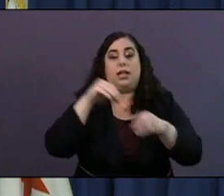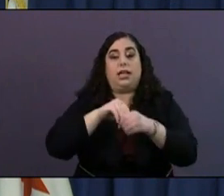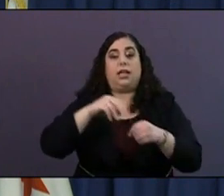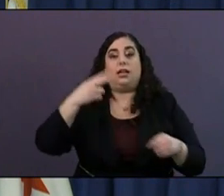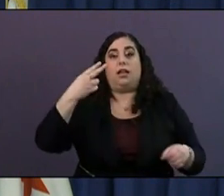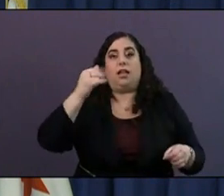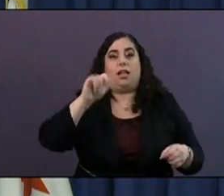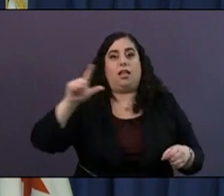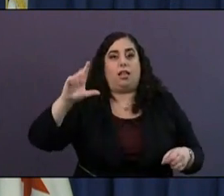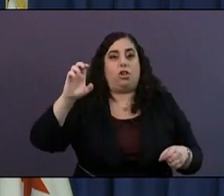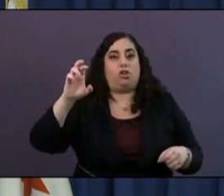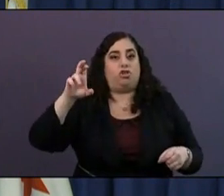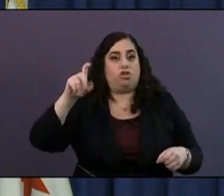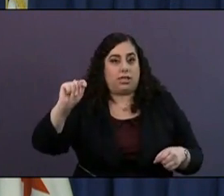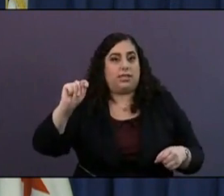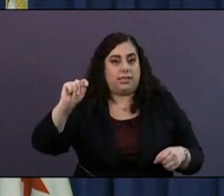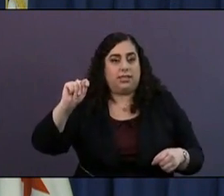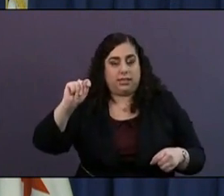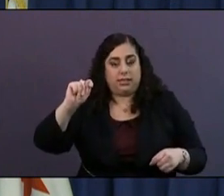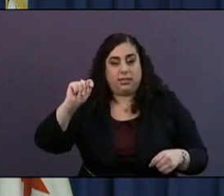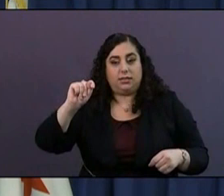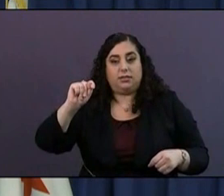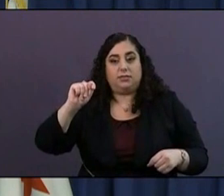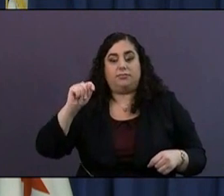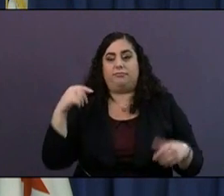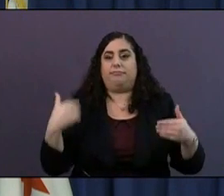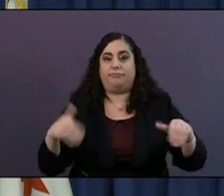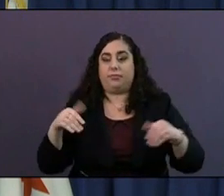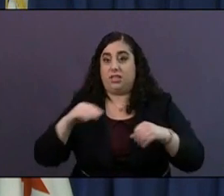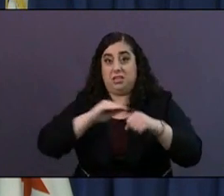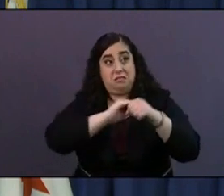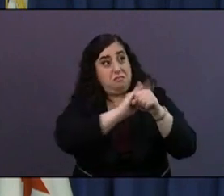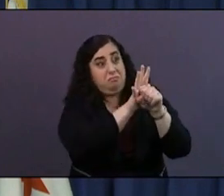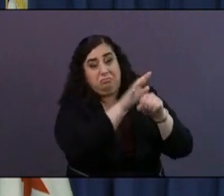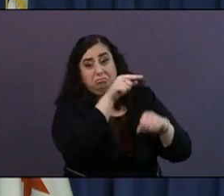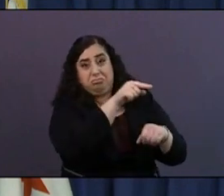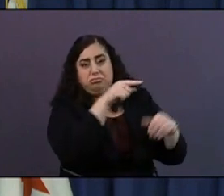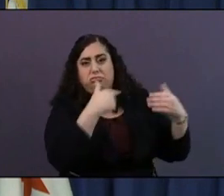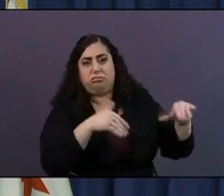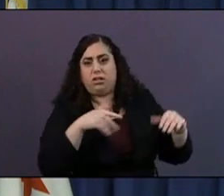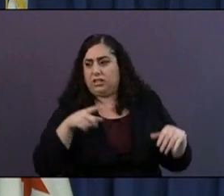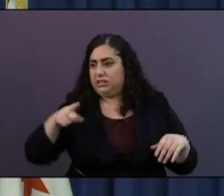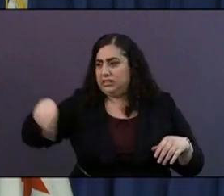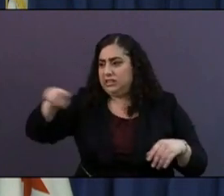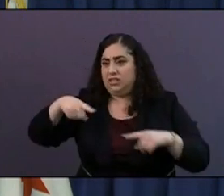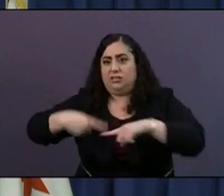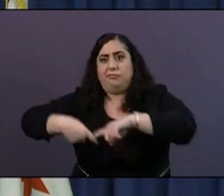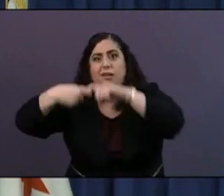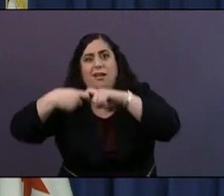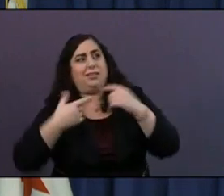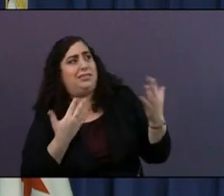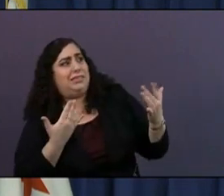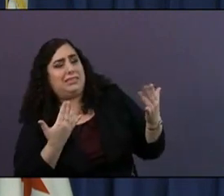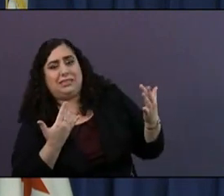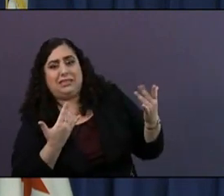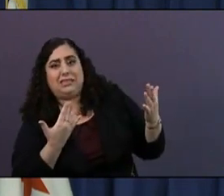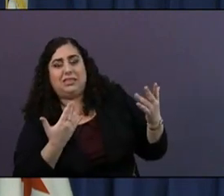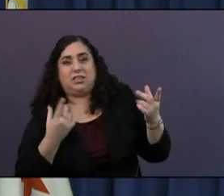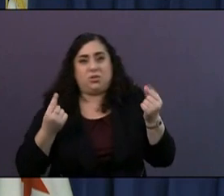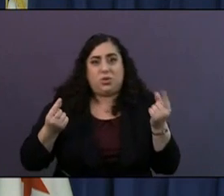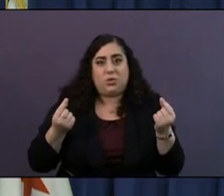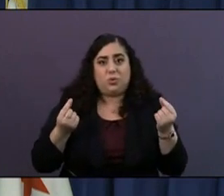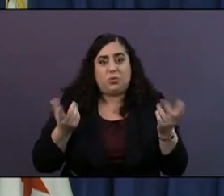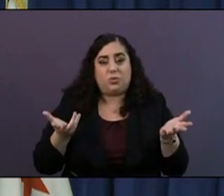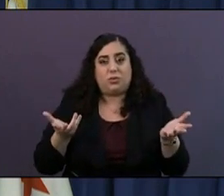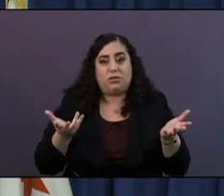bartenders, and other staff just really, had found their doors to their establishments closed. And so,